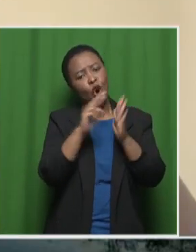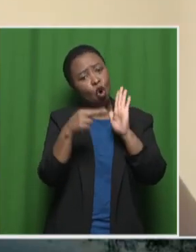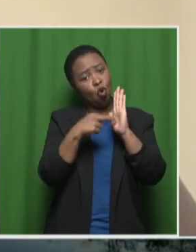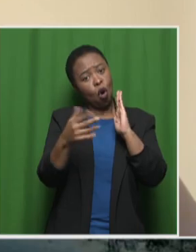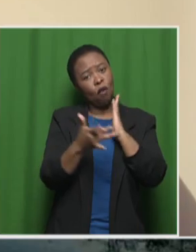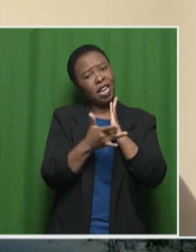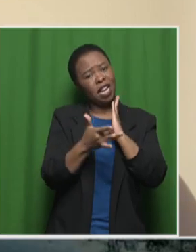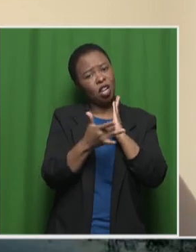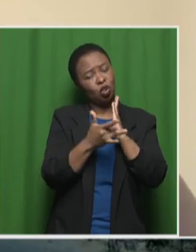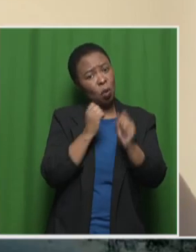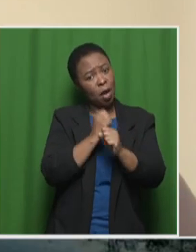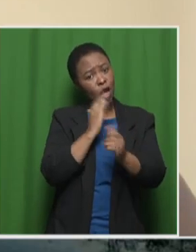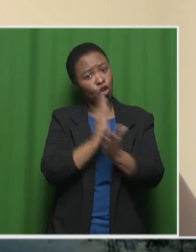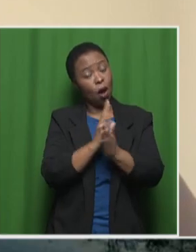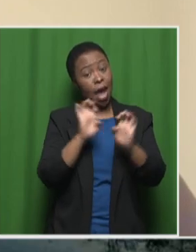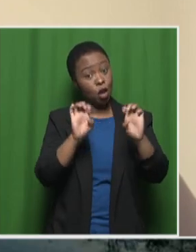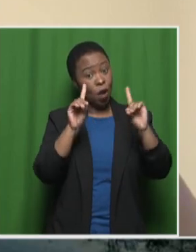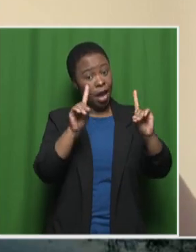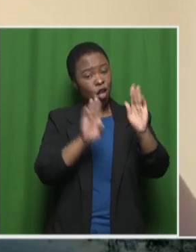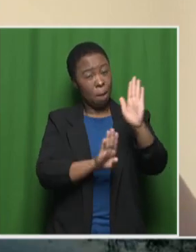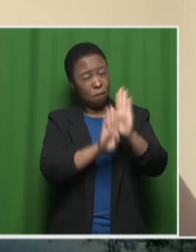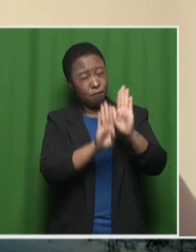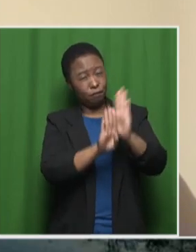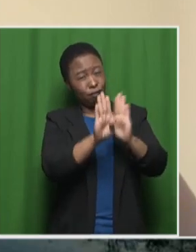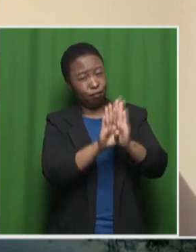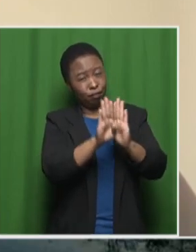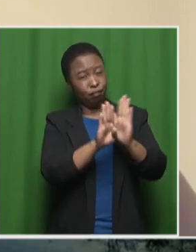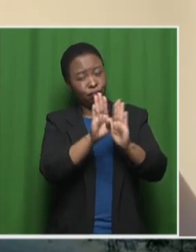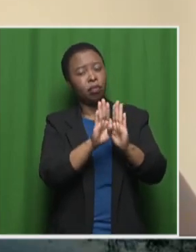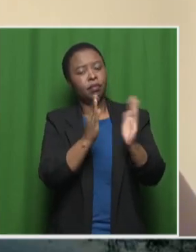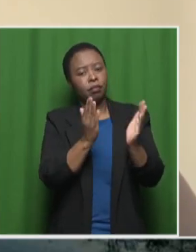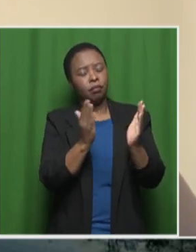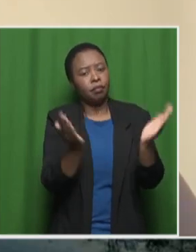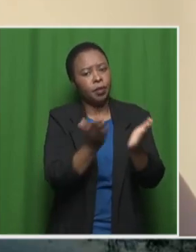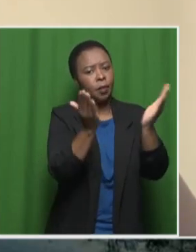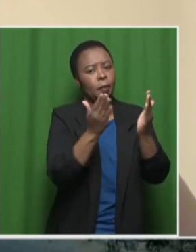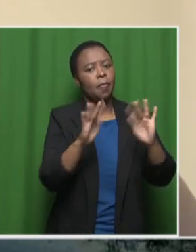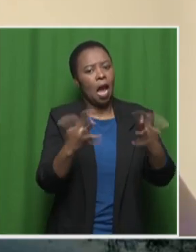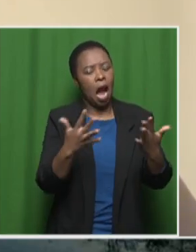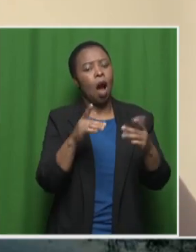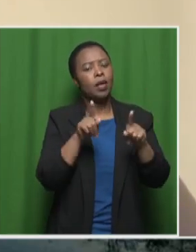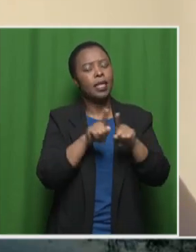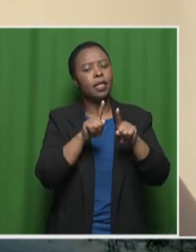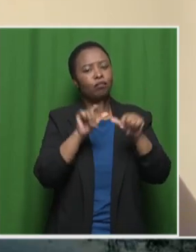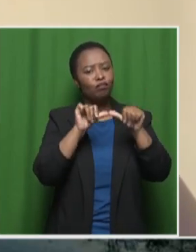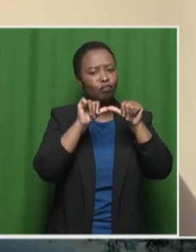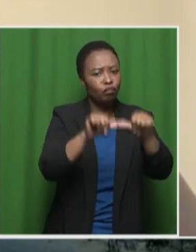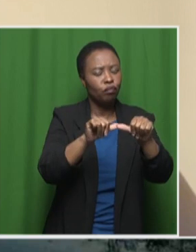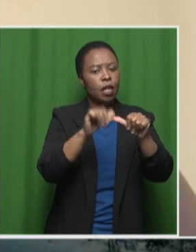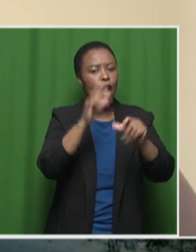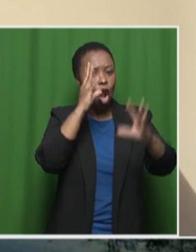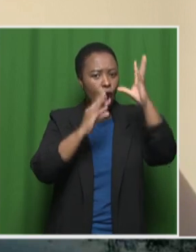be used to drive progress in education at this juncture and the significance of effective learning in the education sector at large.